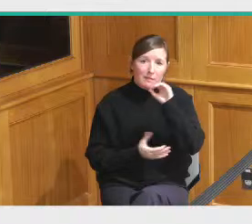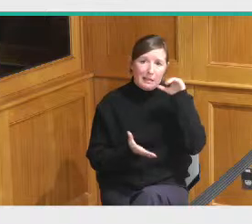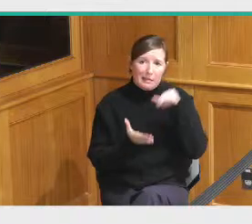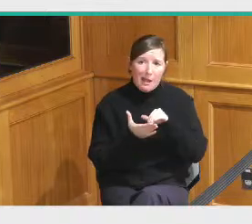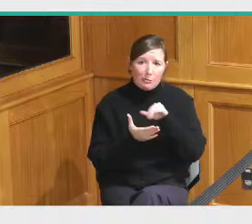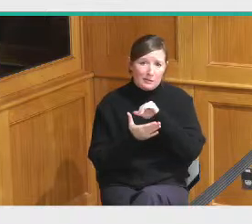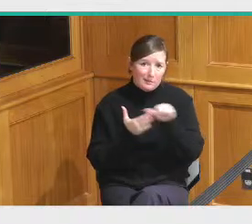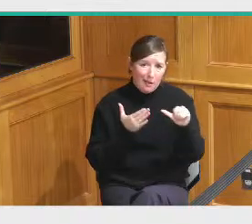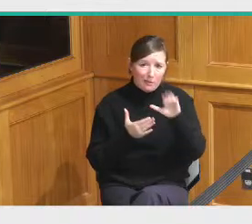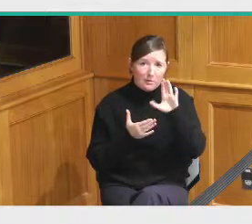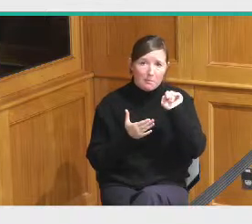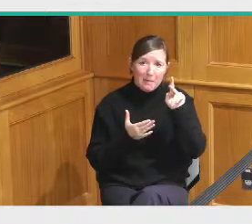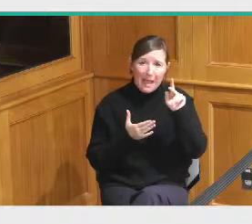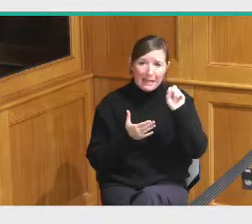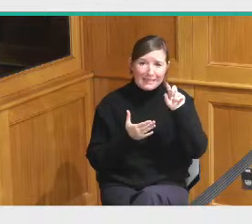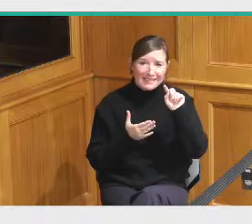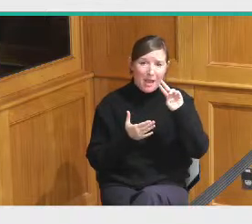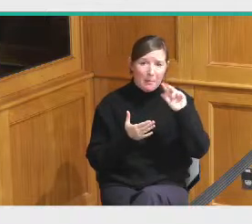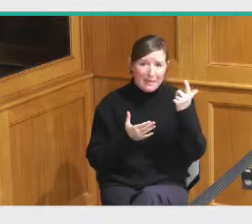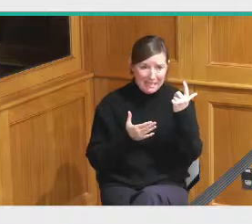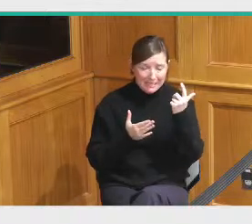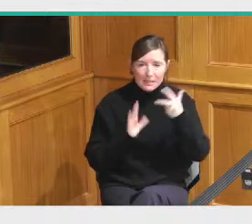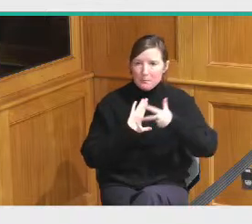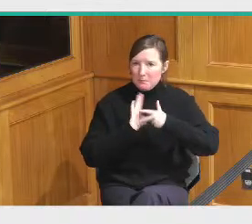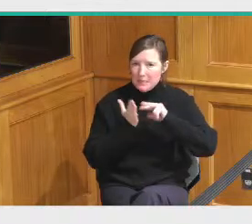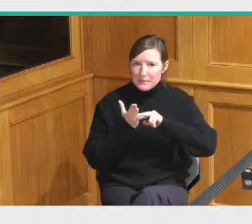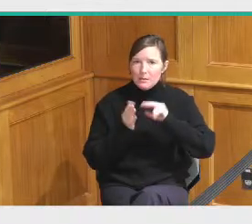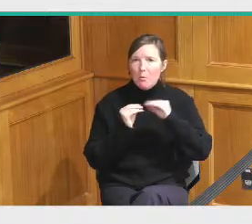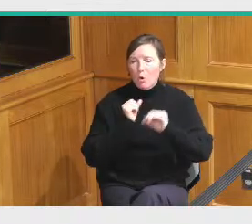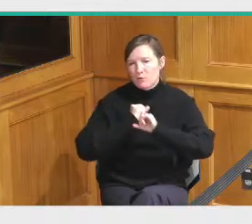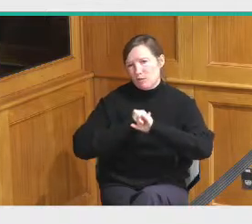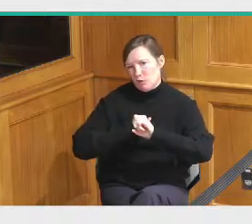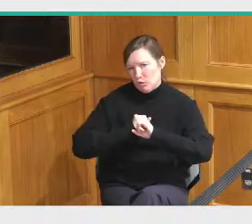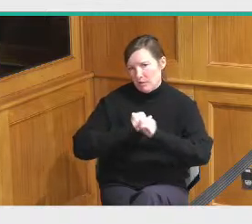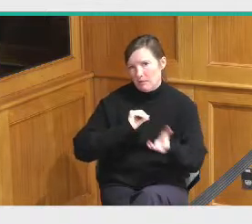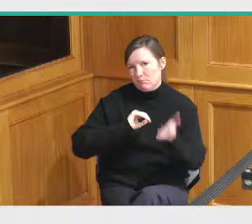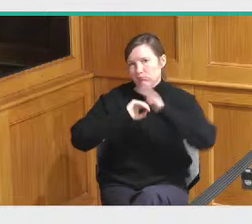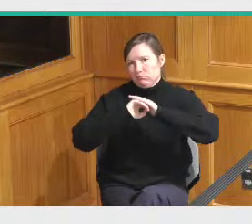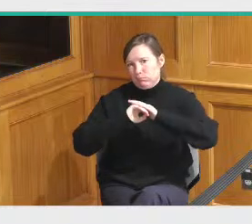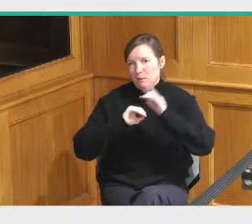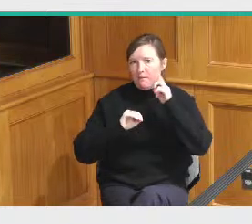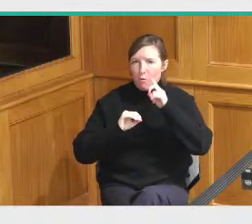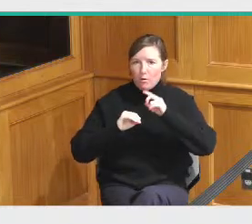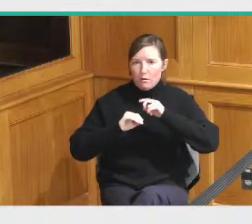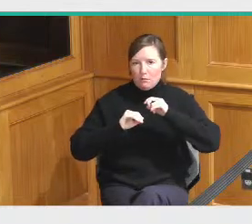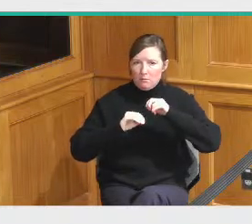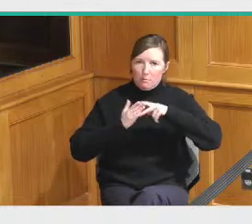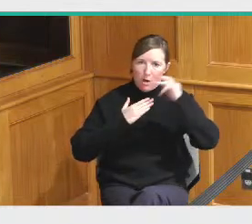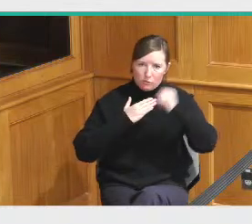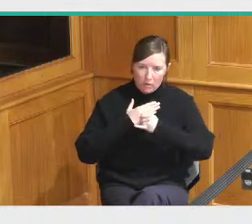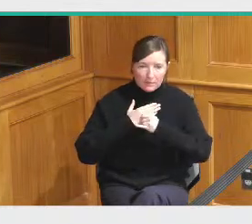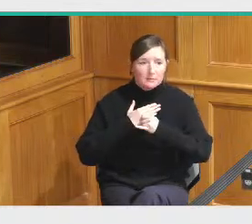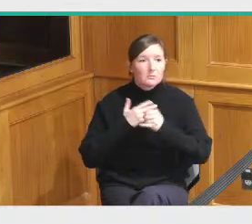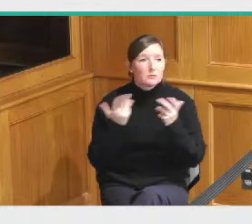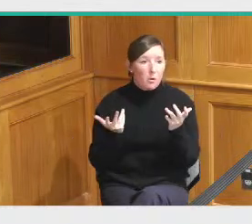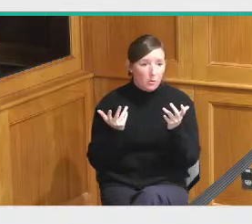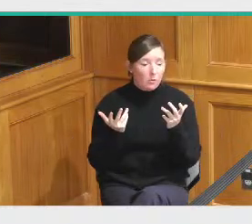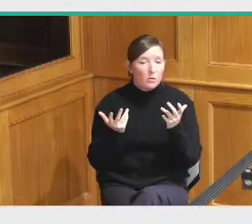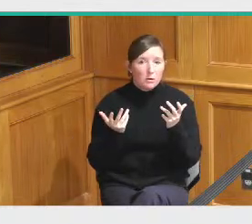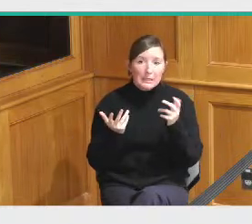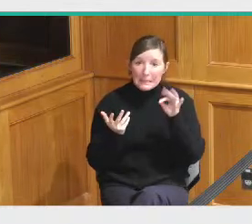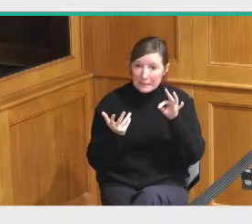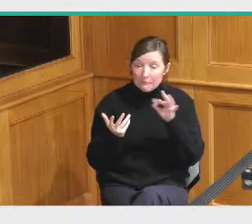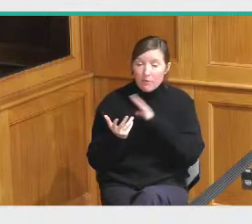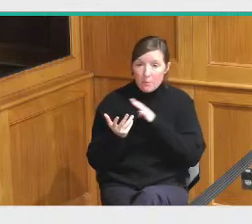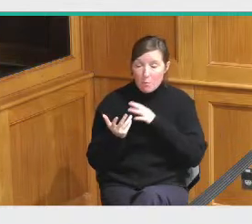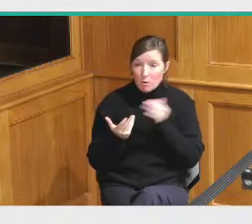$650,000 of backstopping, basically additional security for the project. So presuming that the board moves forward